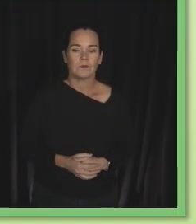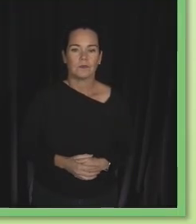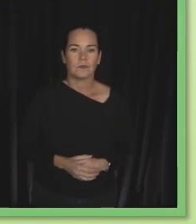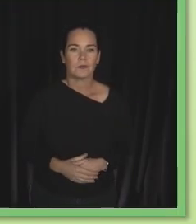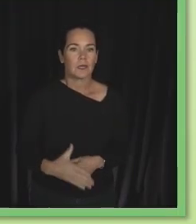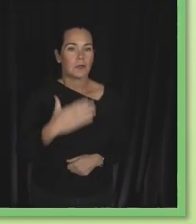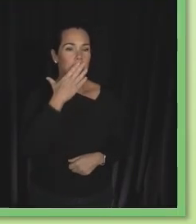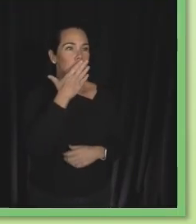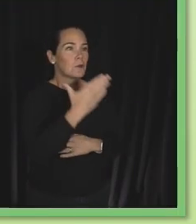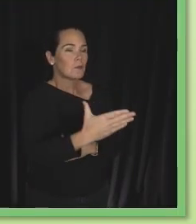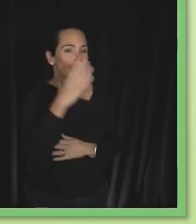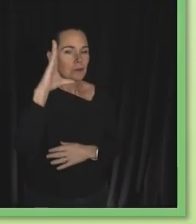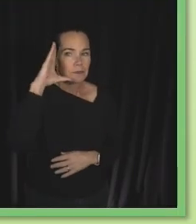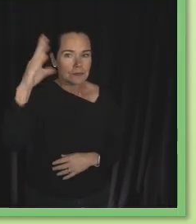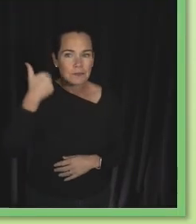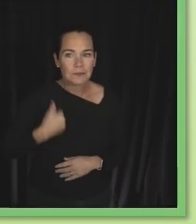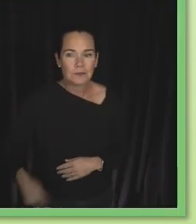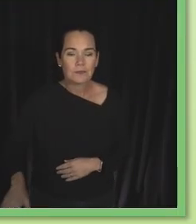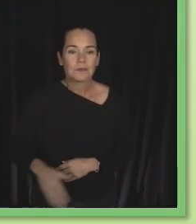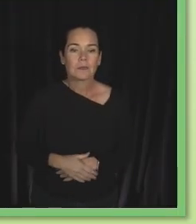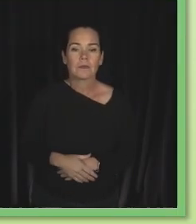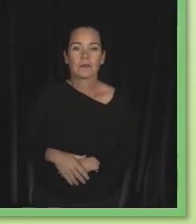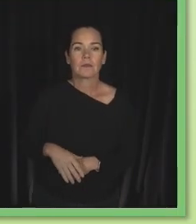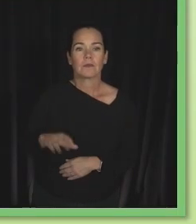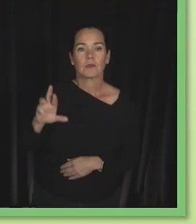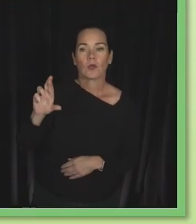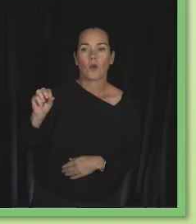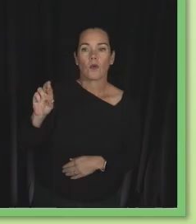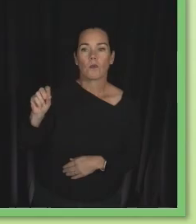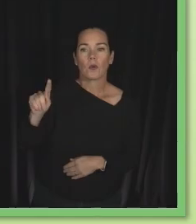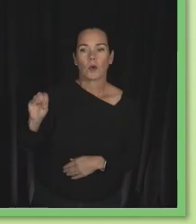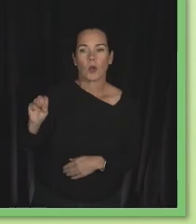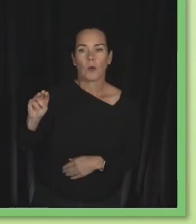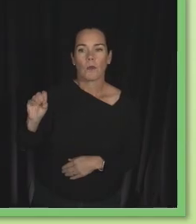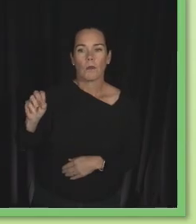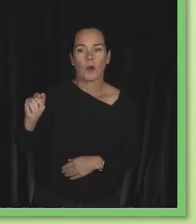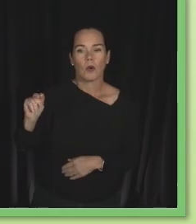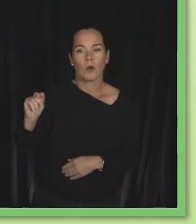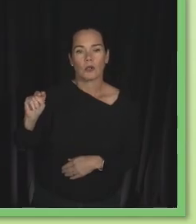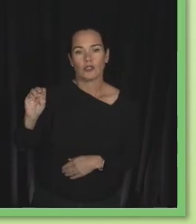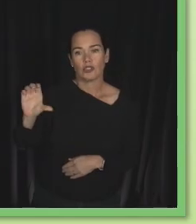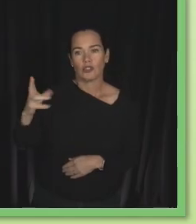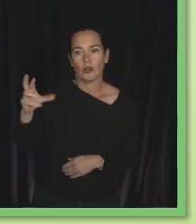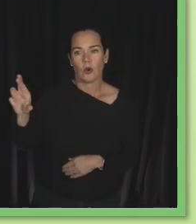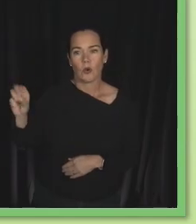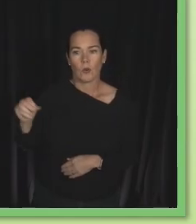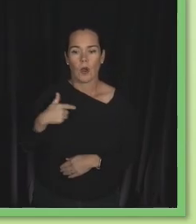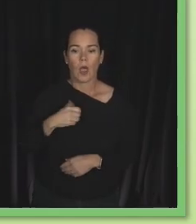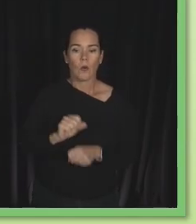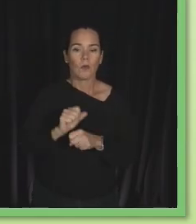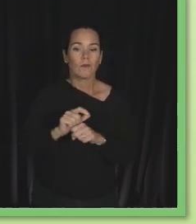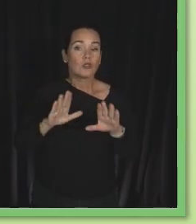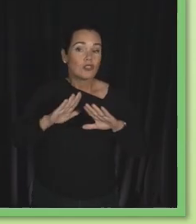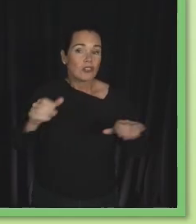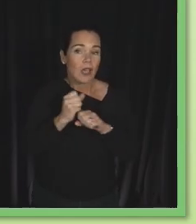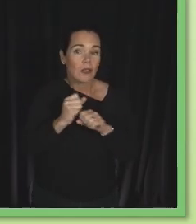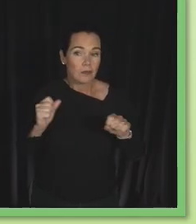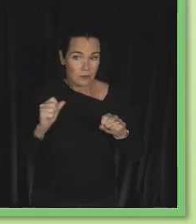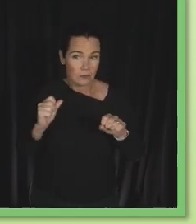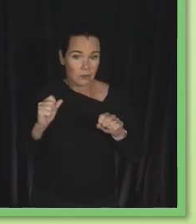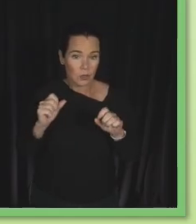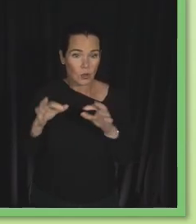Good morning, everyone. My name is Roberto Machorro. I work for Child Rescue Coalition, where I do